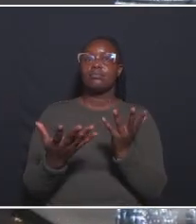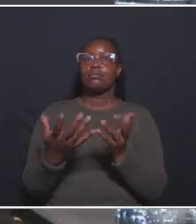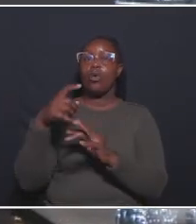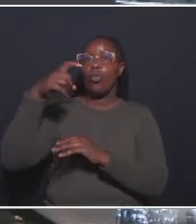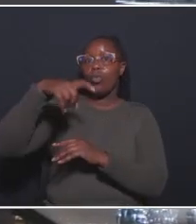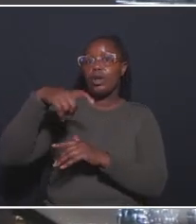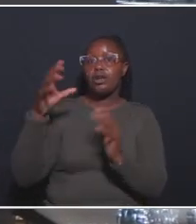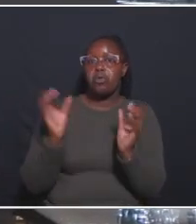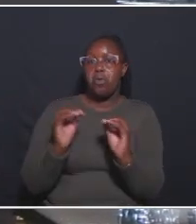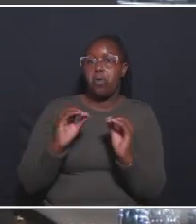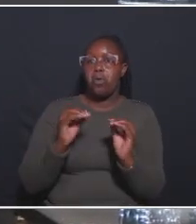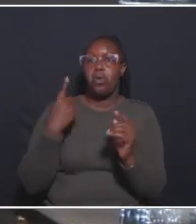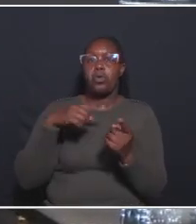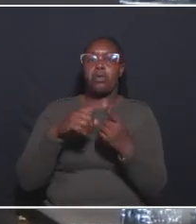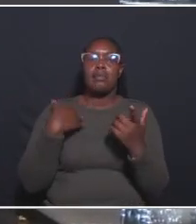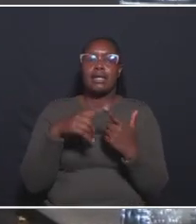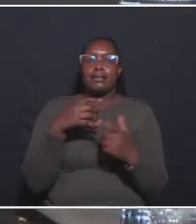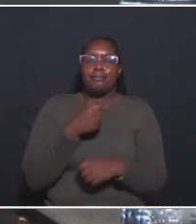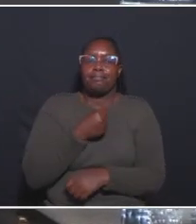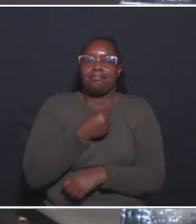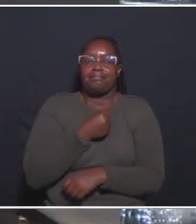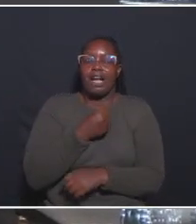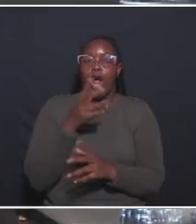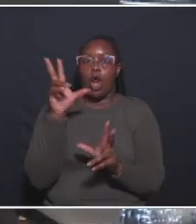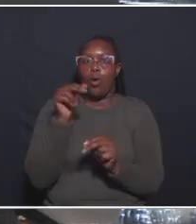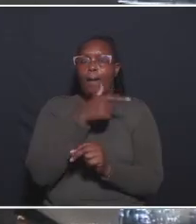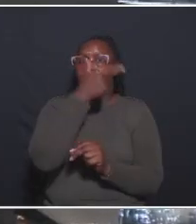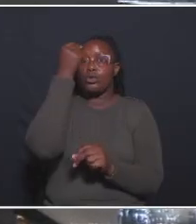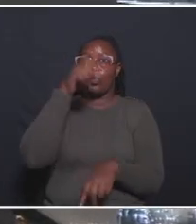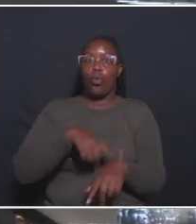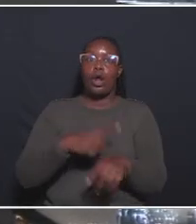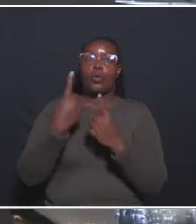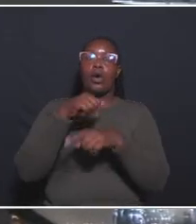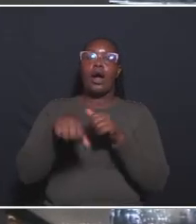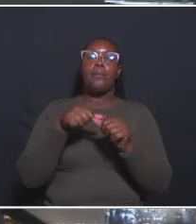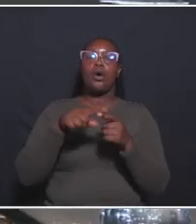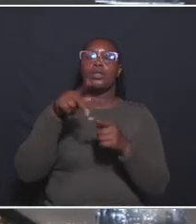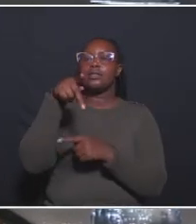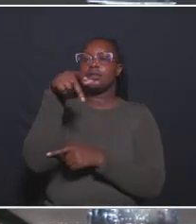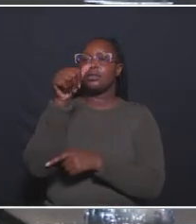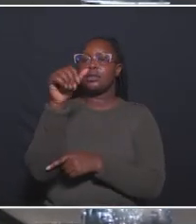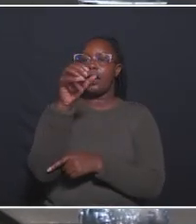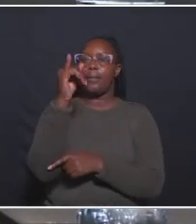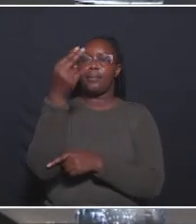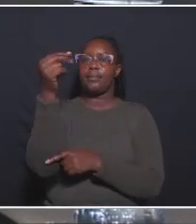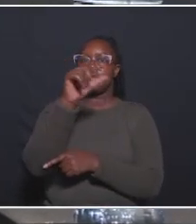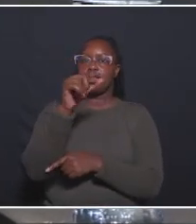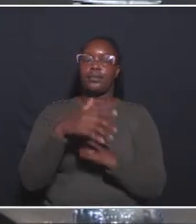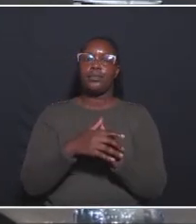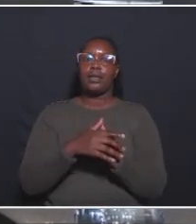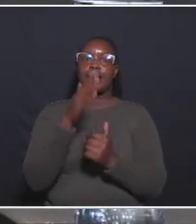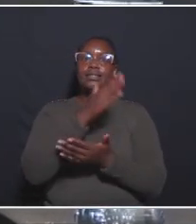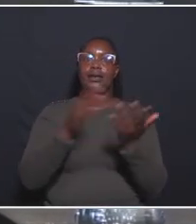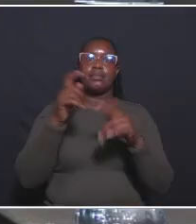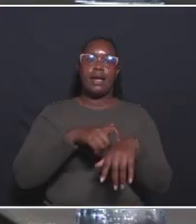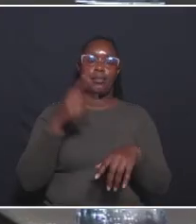not to be so rigid, because when it comes to pacing, sometimes you'll find the sequence of your